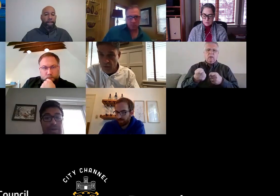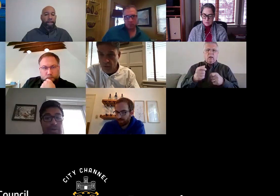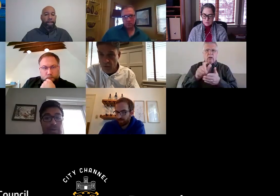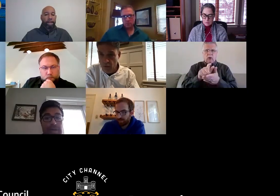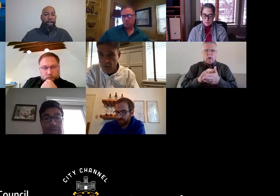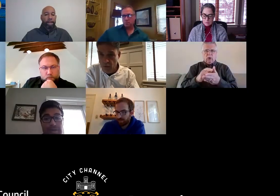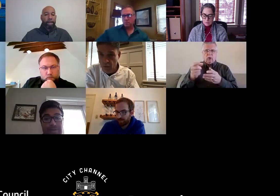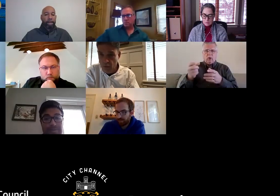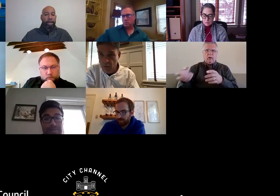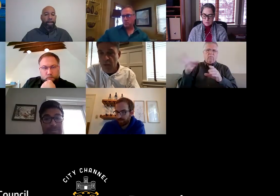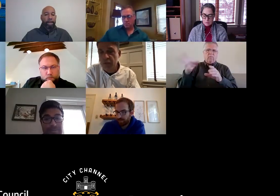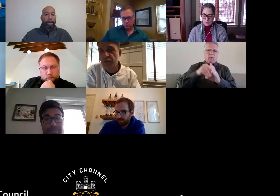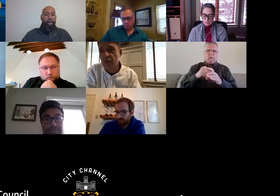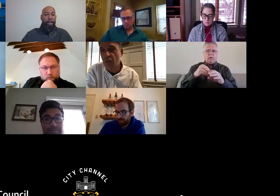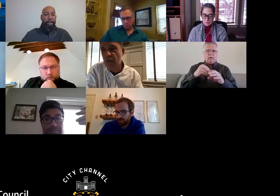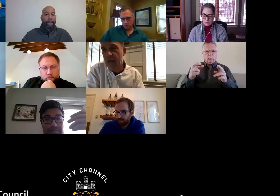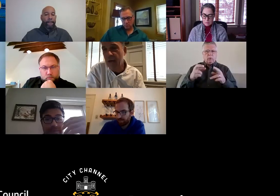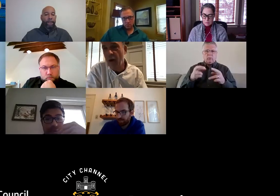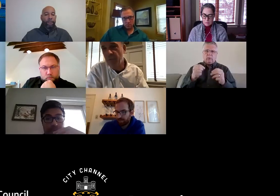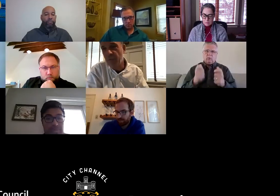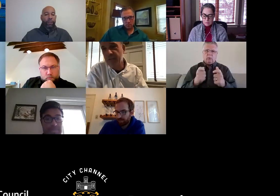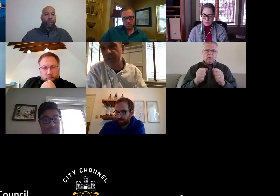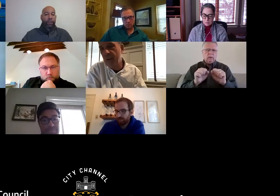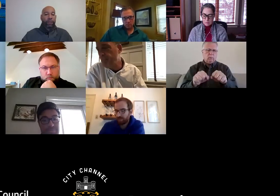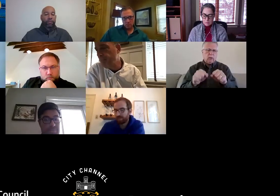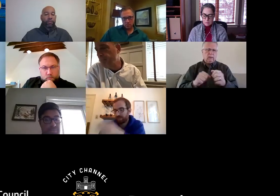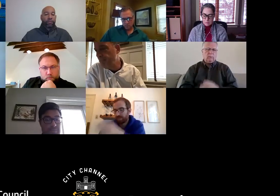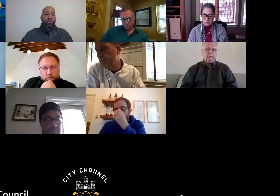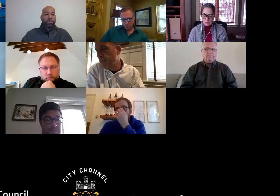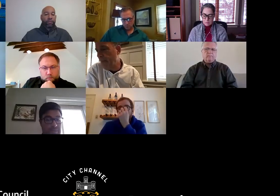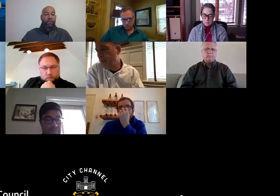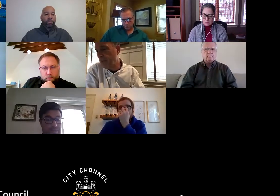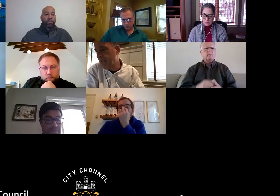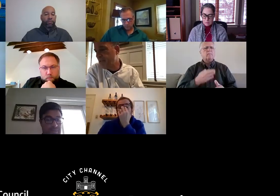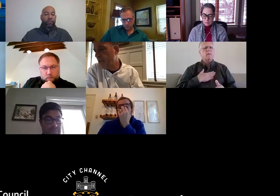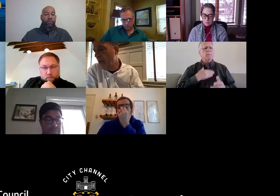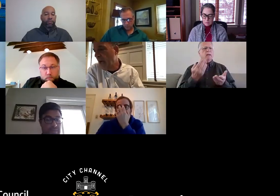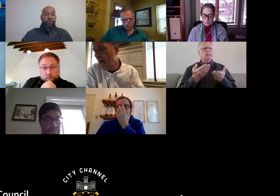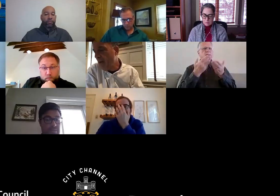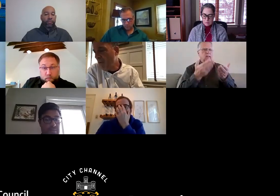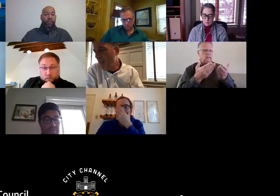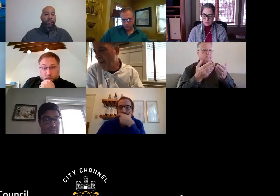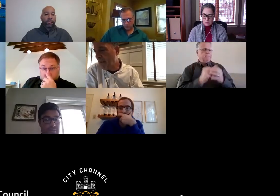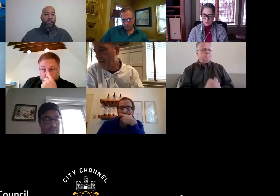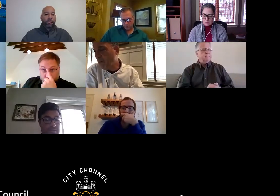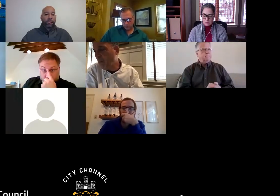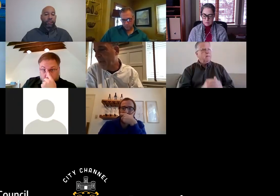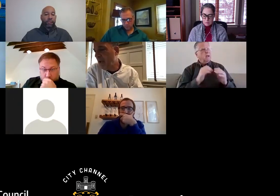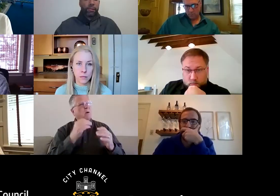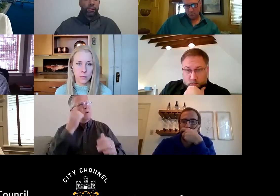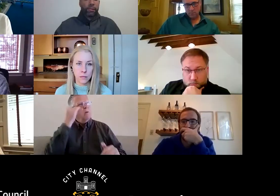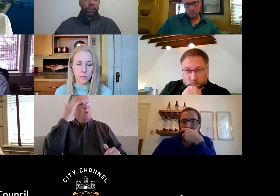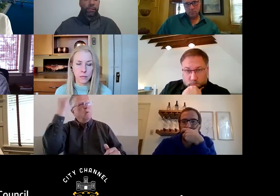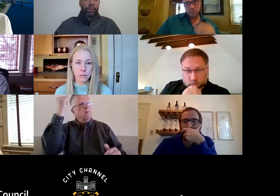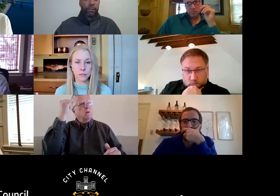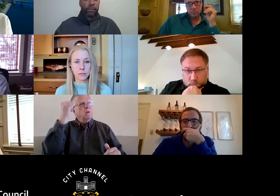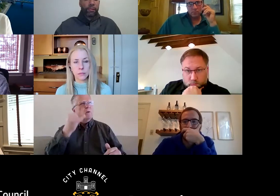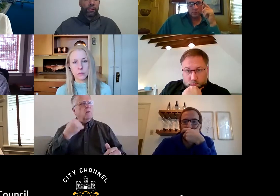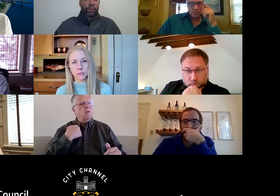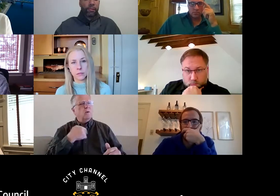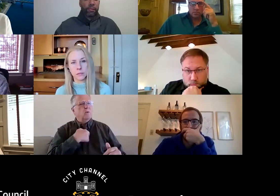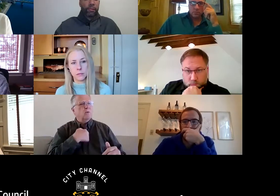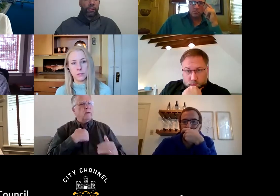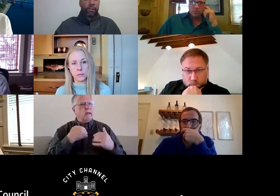before the end of the week. So could I offer this up then, please? How about if we hold